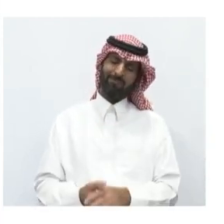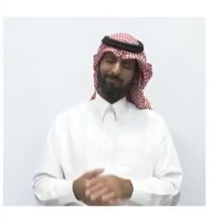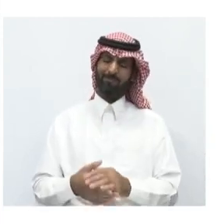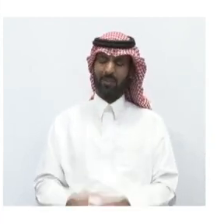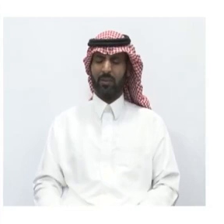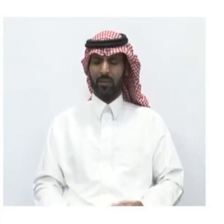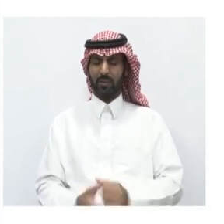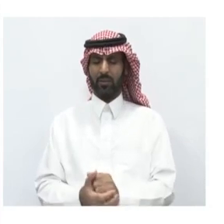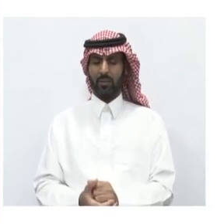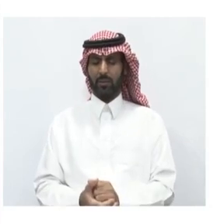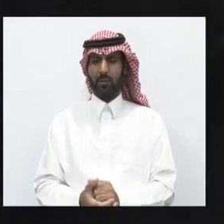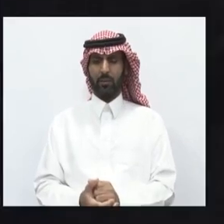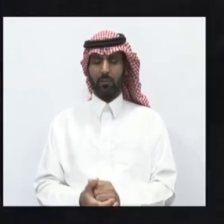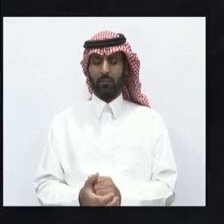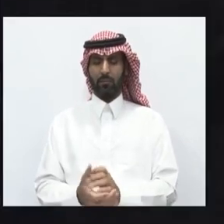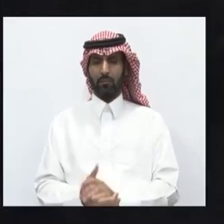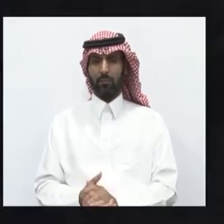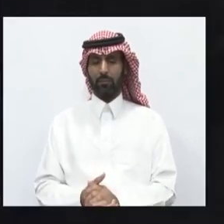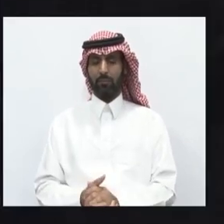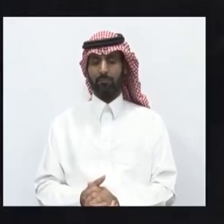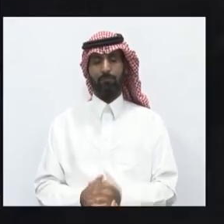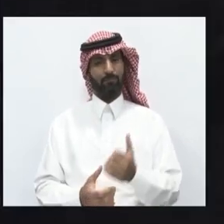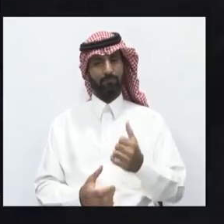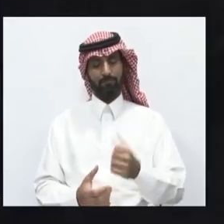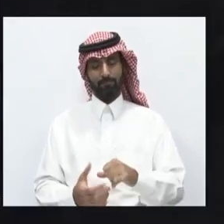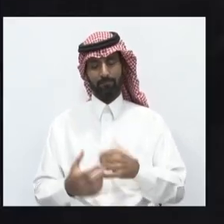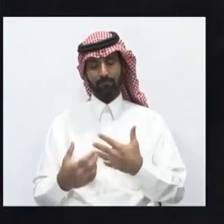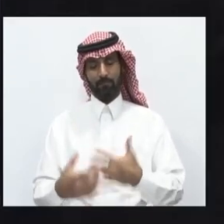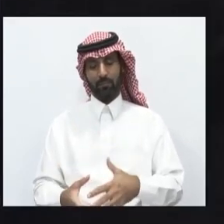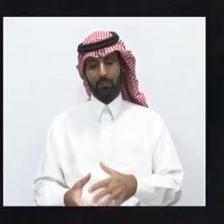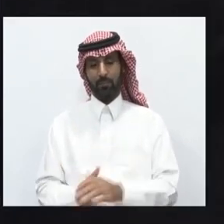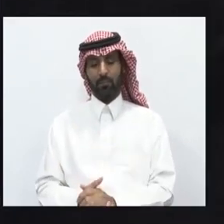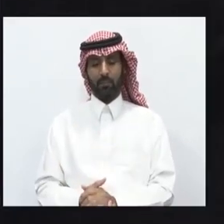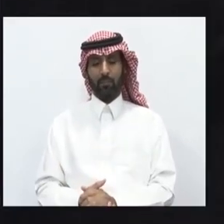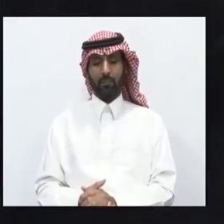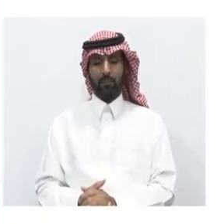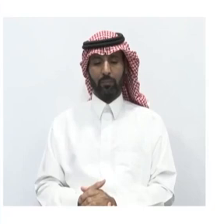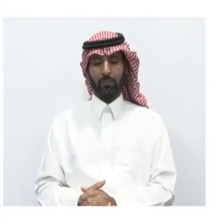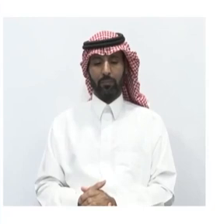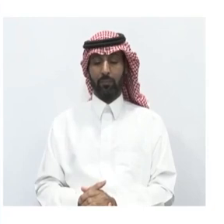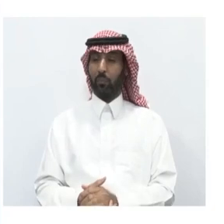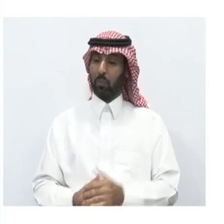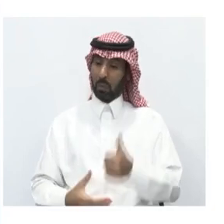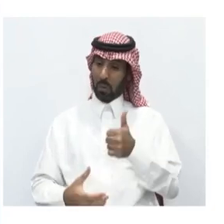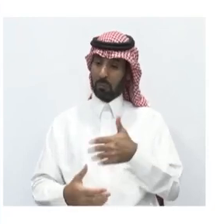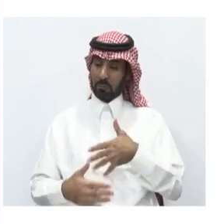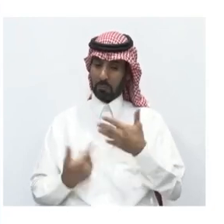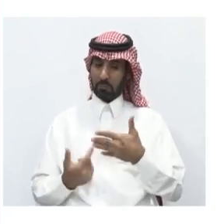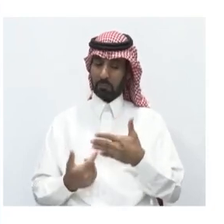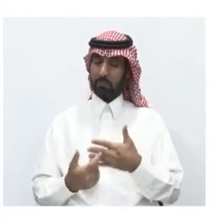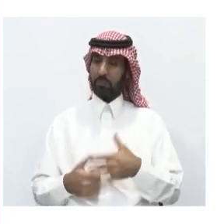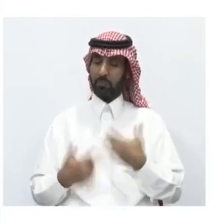disappointment. When you say, what a drag, it means, what a disappointment. Awesome.